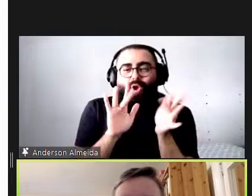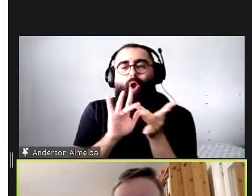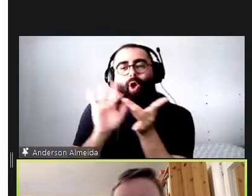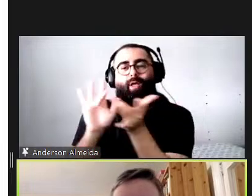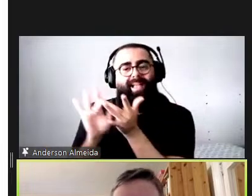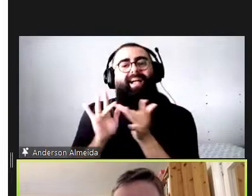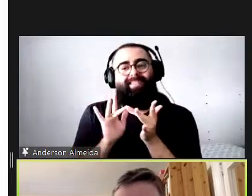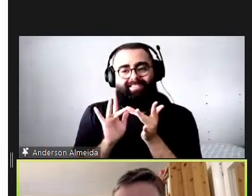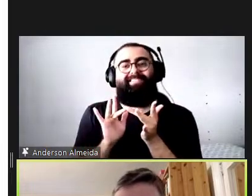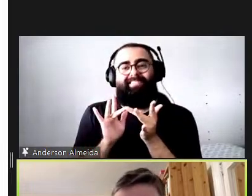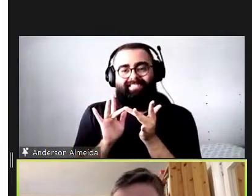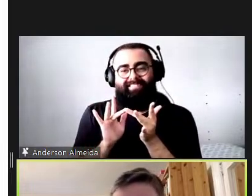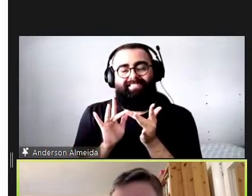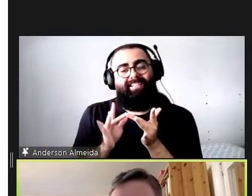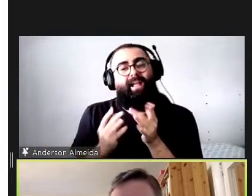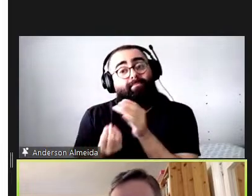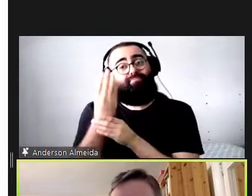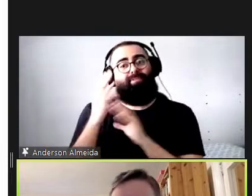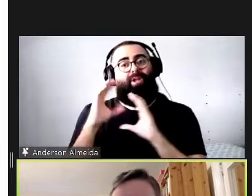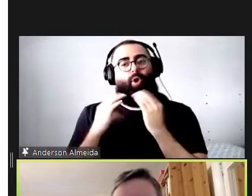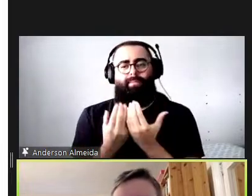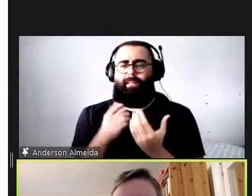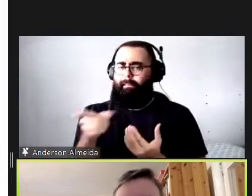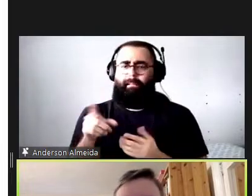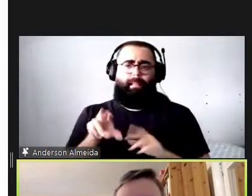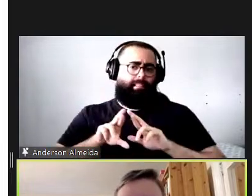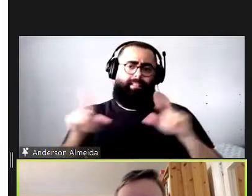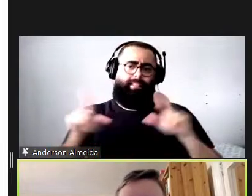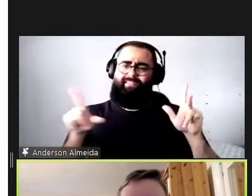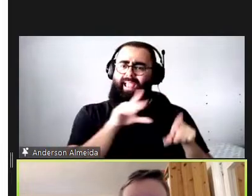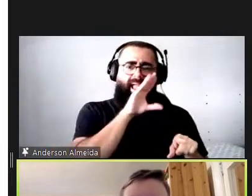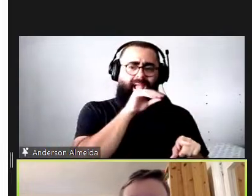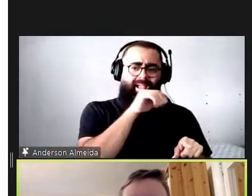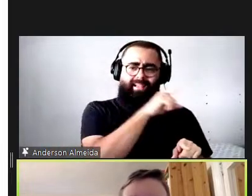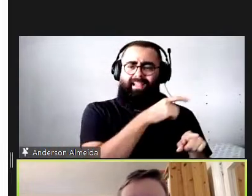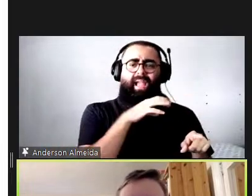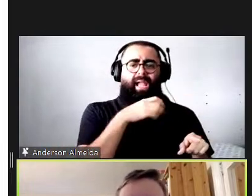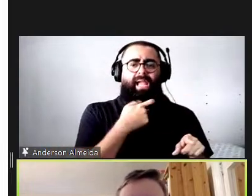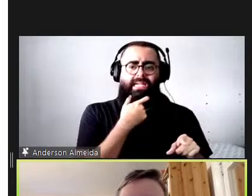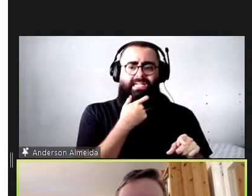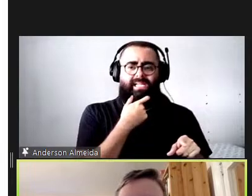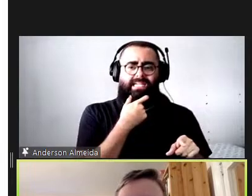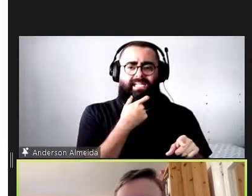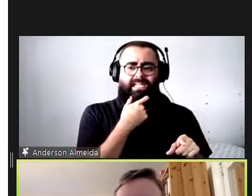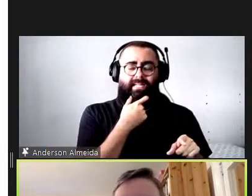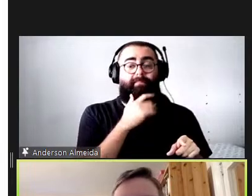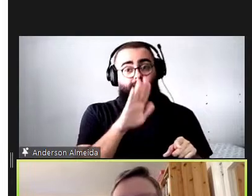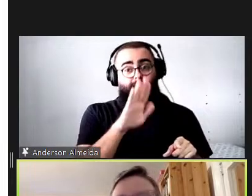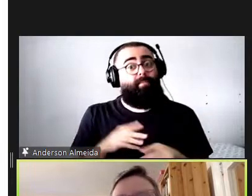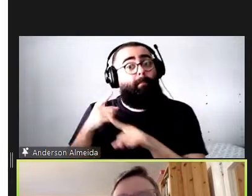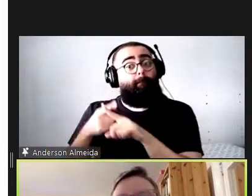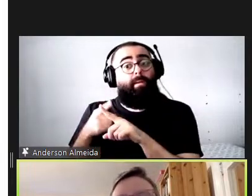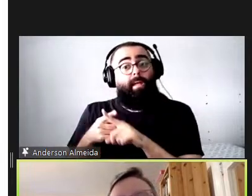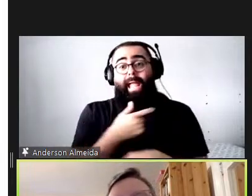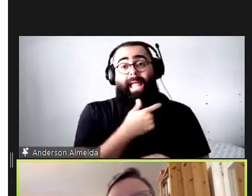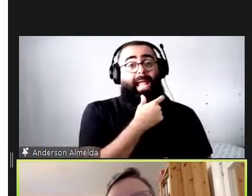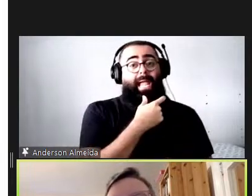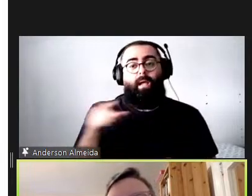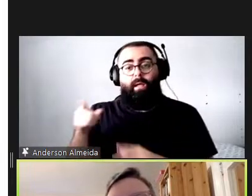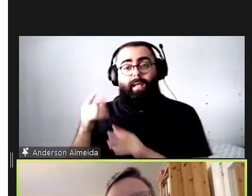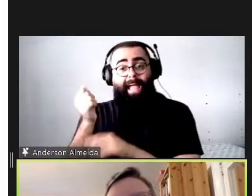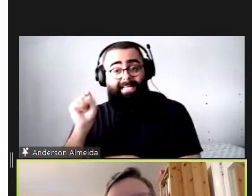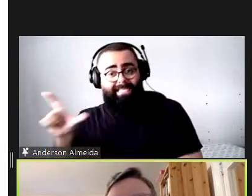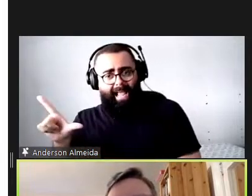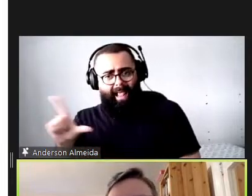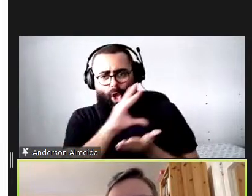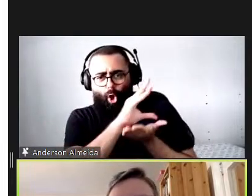ASL is distinct from English. It's not just a manual version of English, but